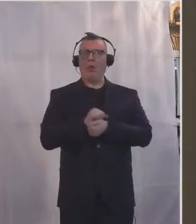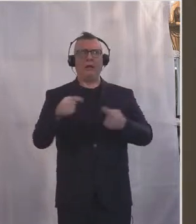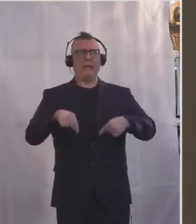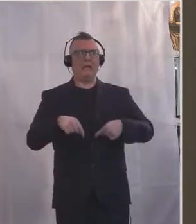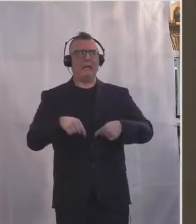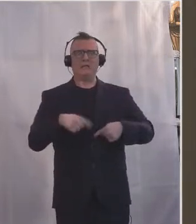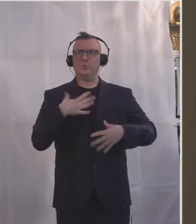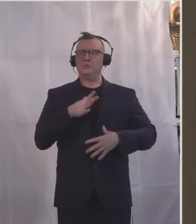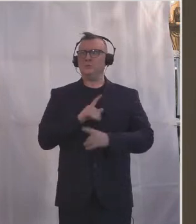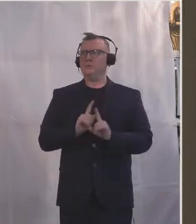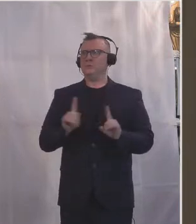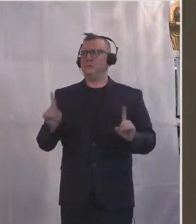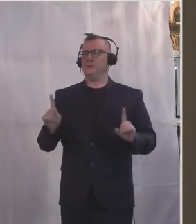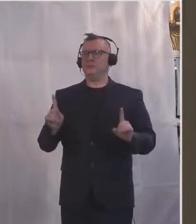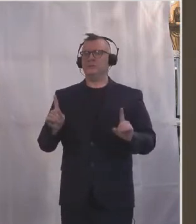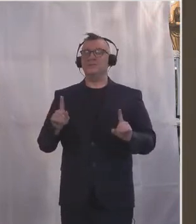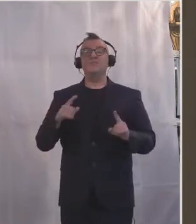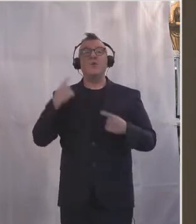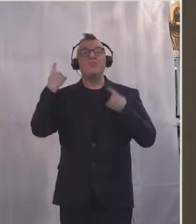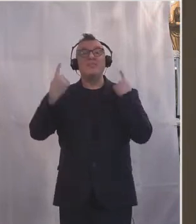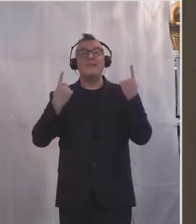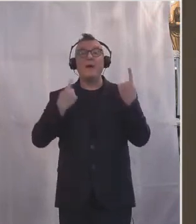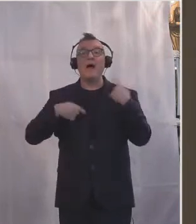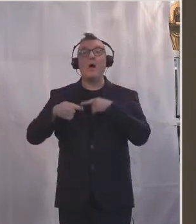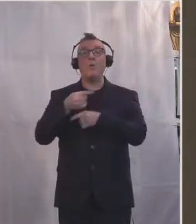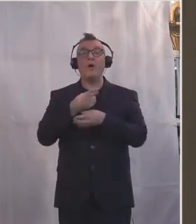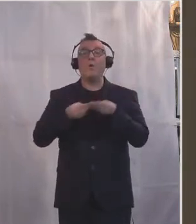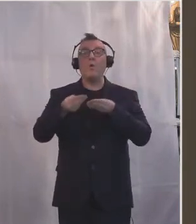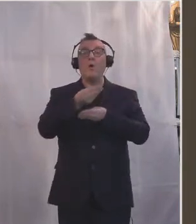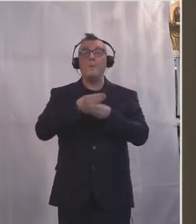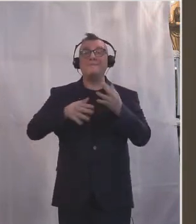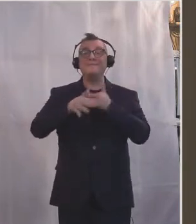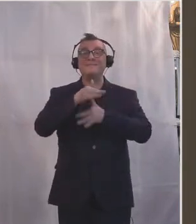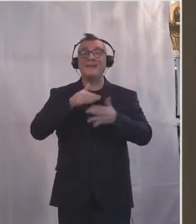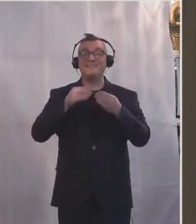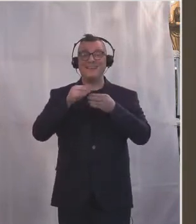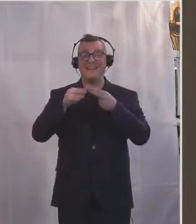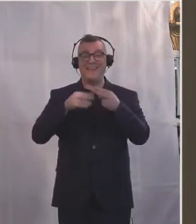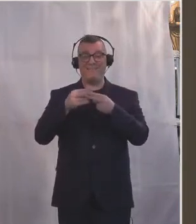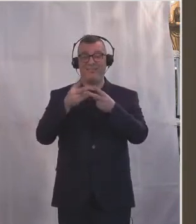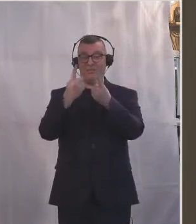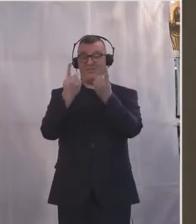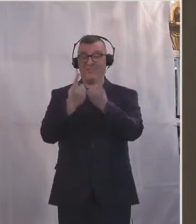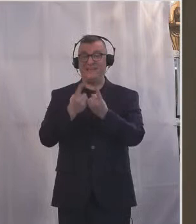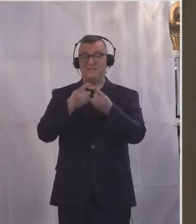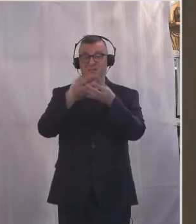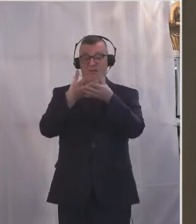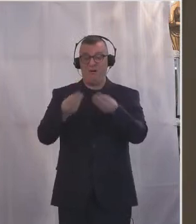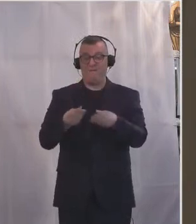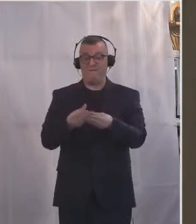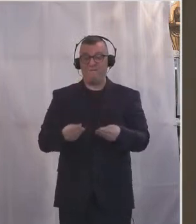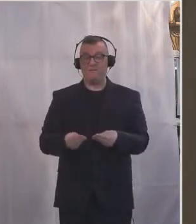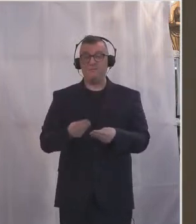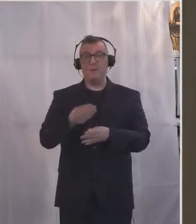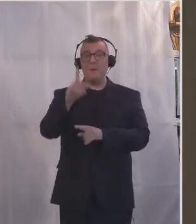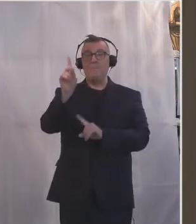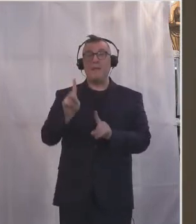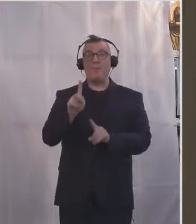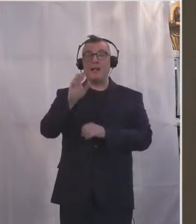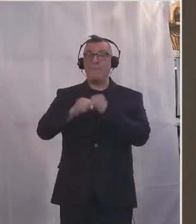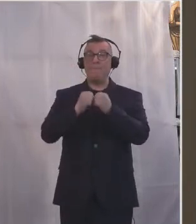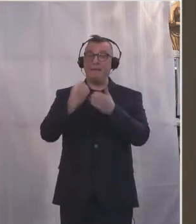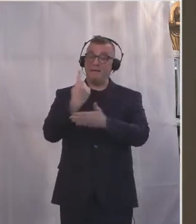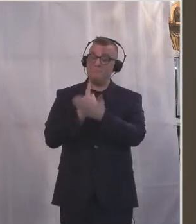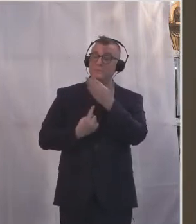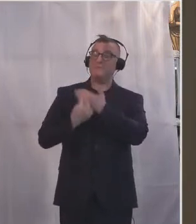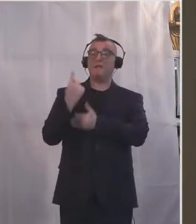imagine how fantastic our economy and society would be if those elements went away and people could be who they are, who they